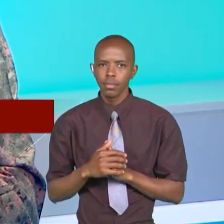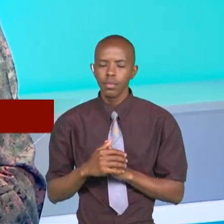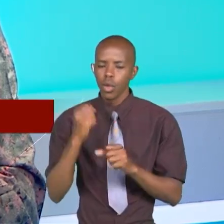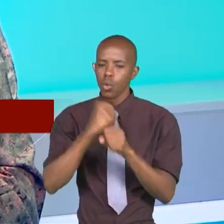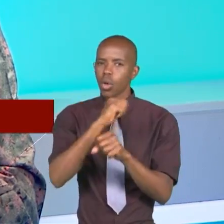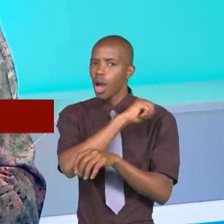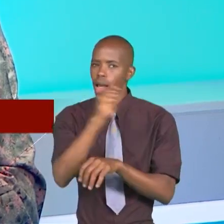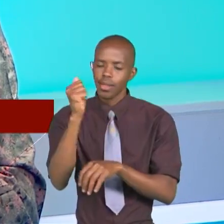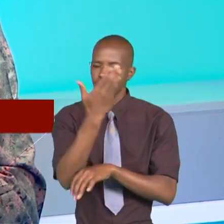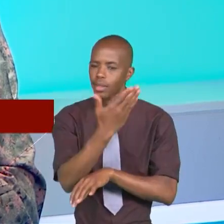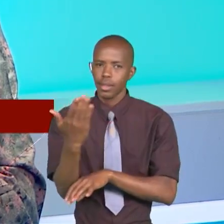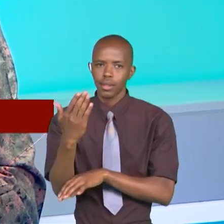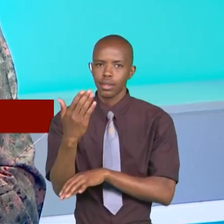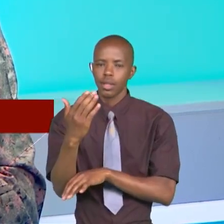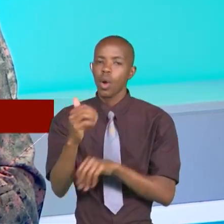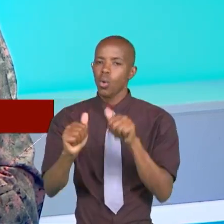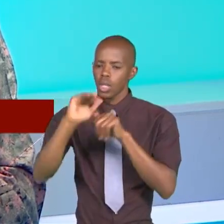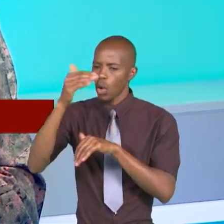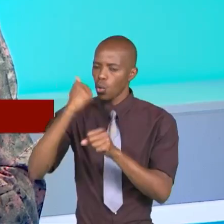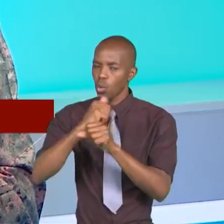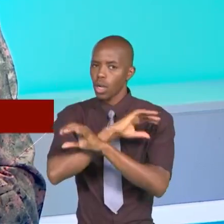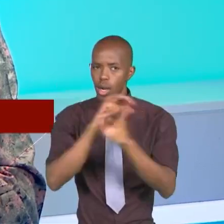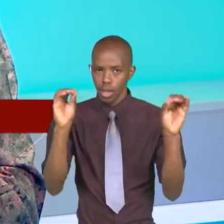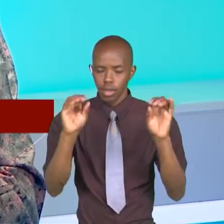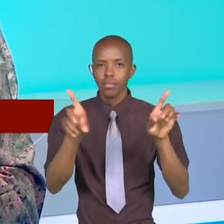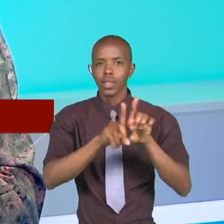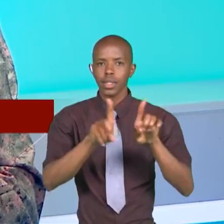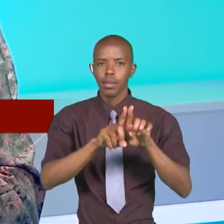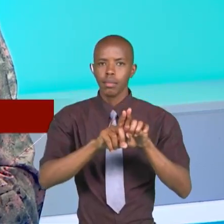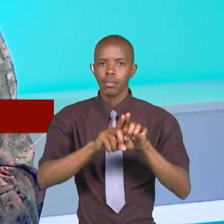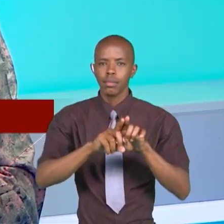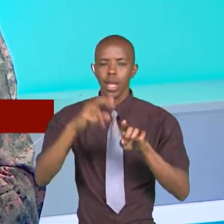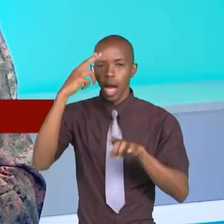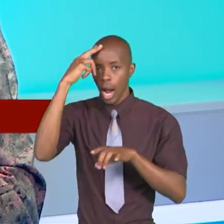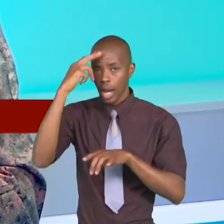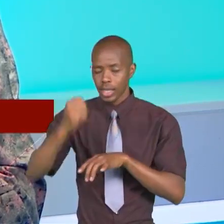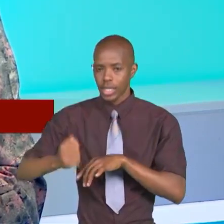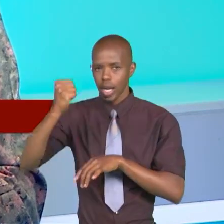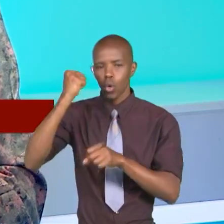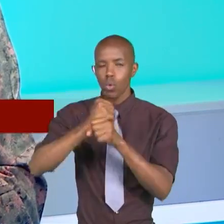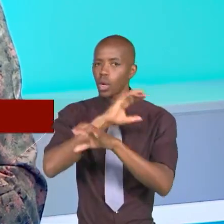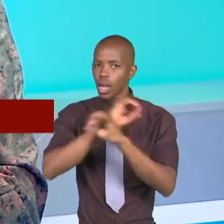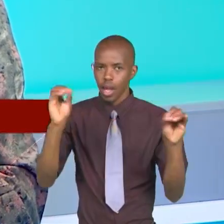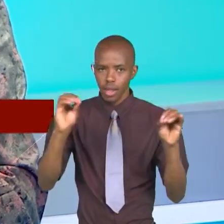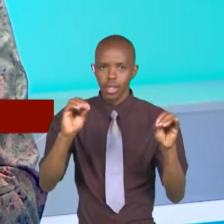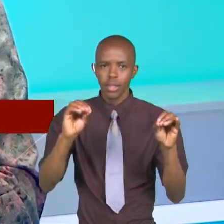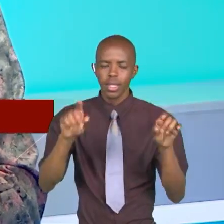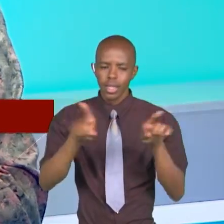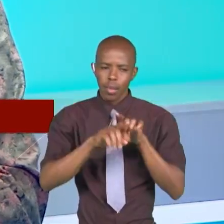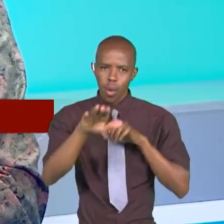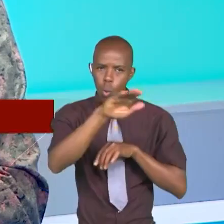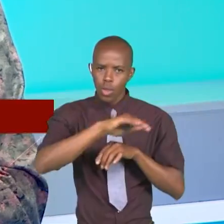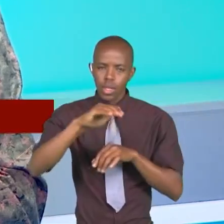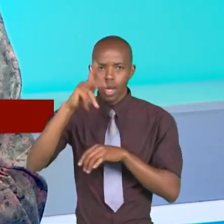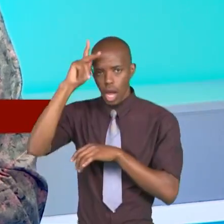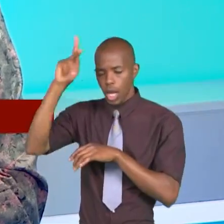other subsidy that this county is not doing, and also that Kajiado County is not doing, and also subsidy within the neighboring